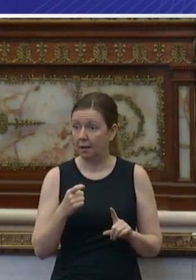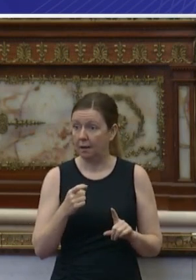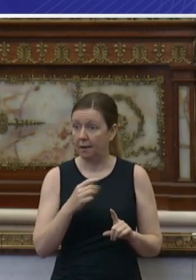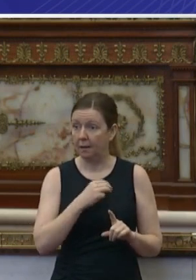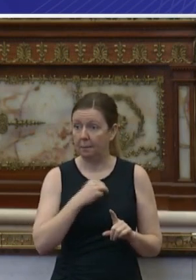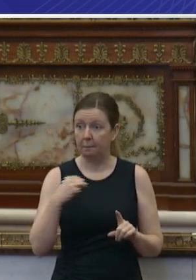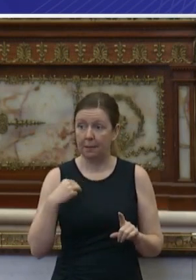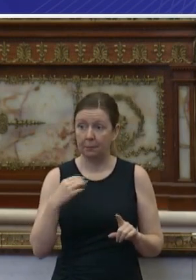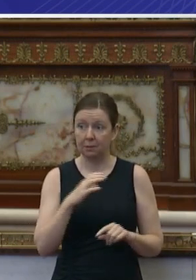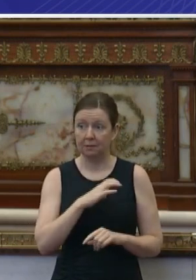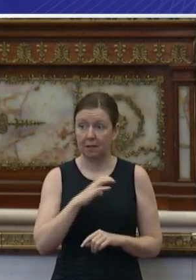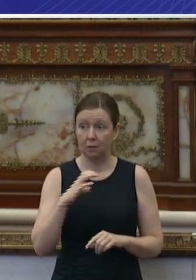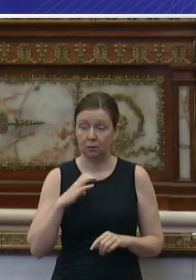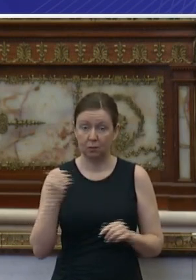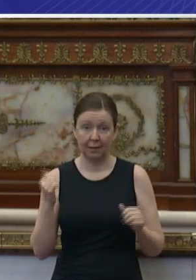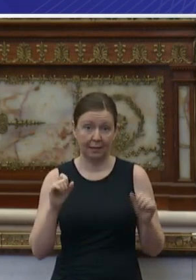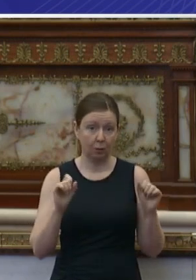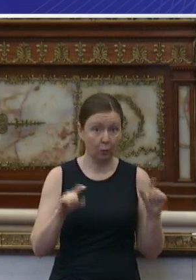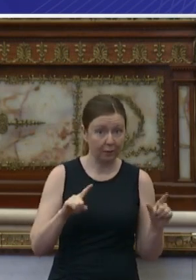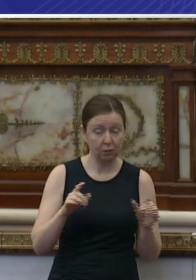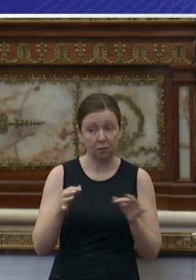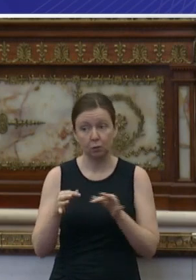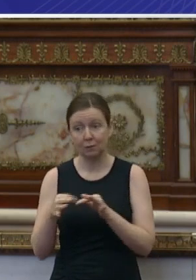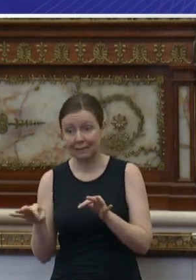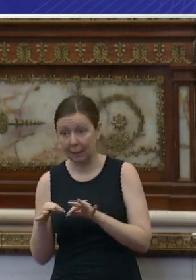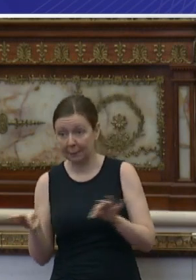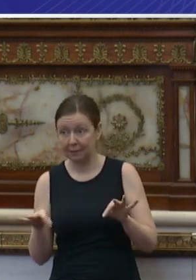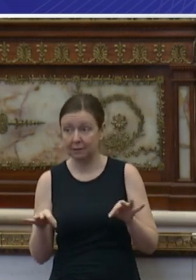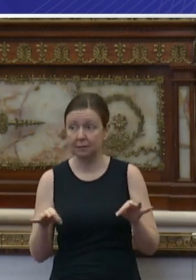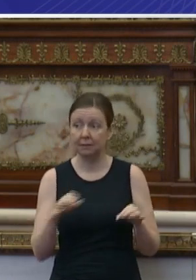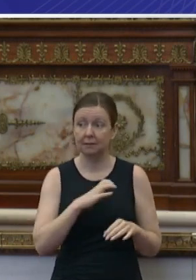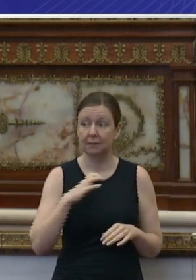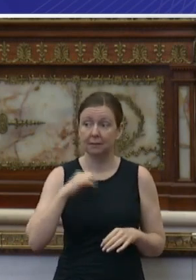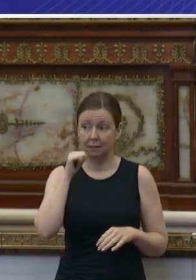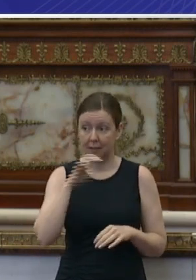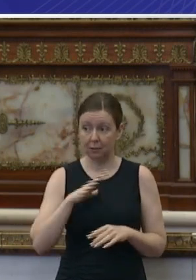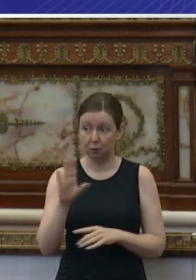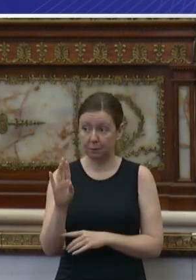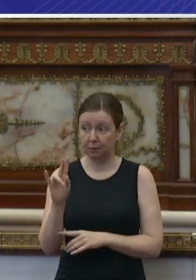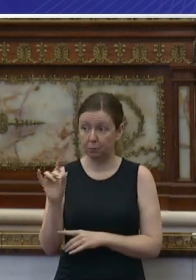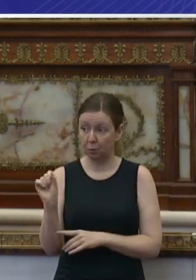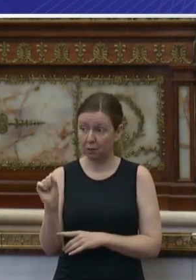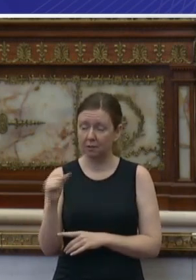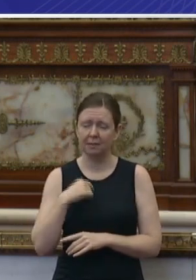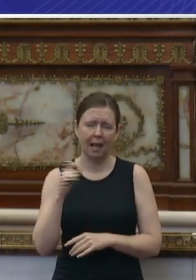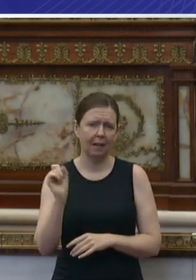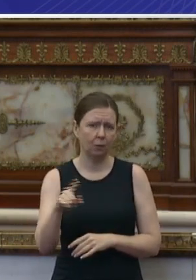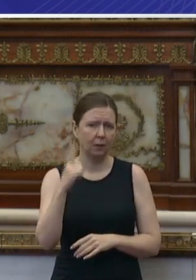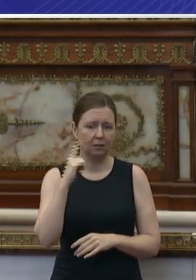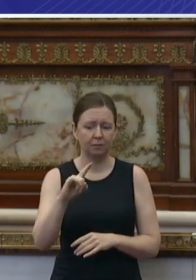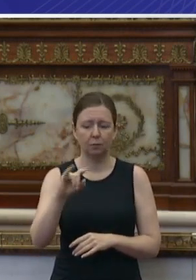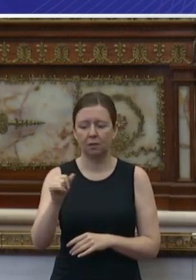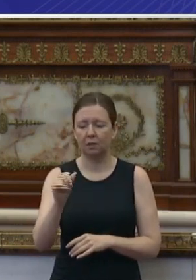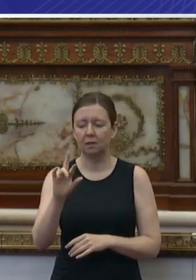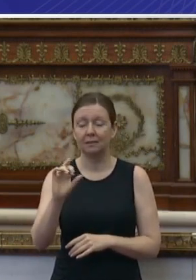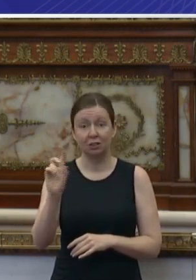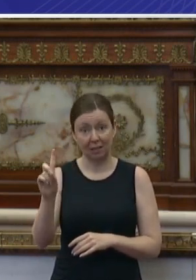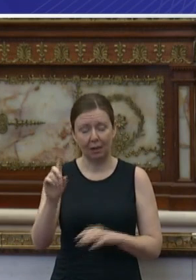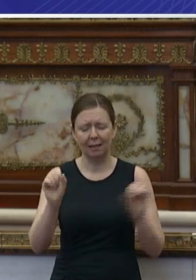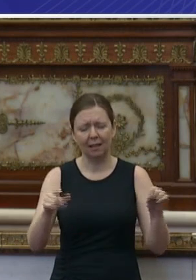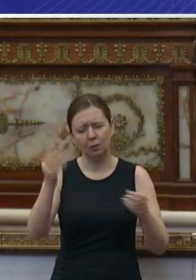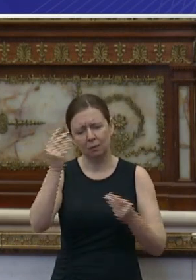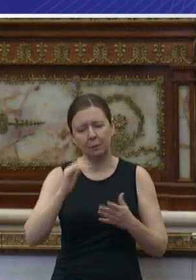of council? Any questions or statements? Councilman Brooks? Yes, I have a question for Jared. Can you